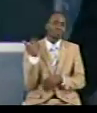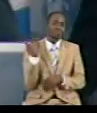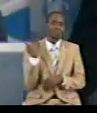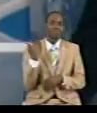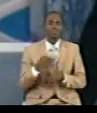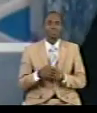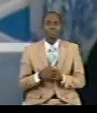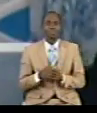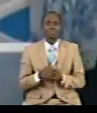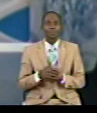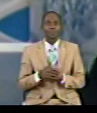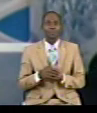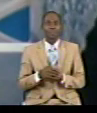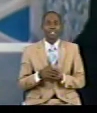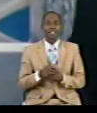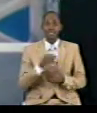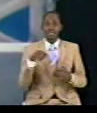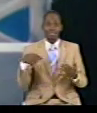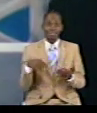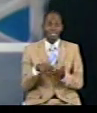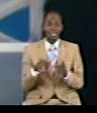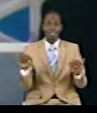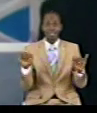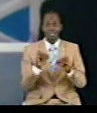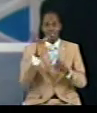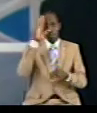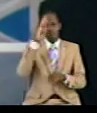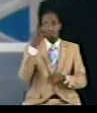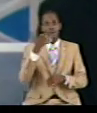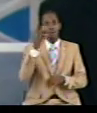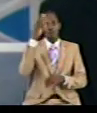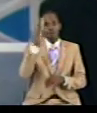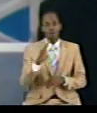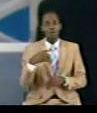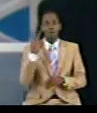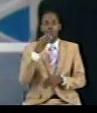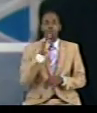this same man of God who is with us here tonight,